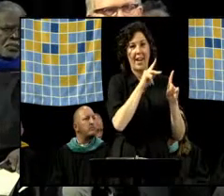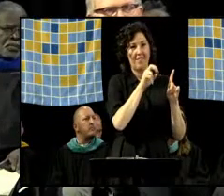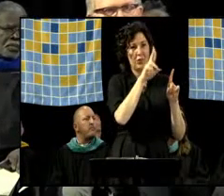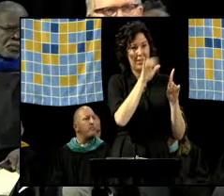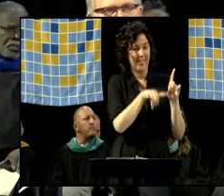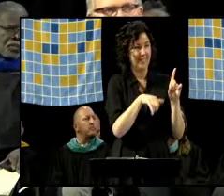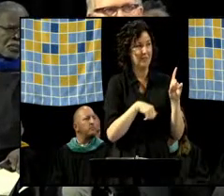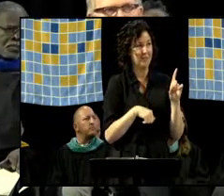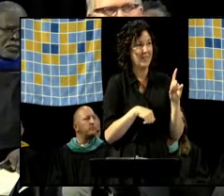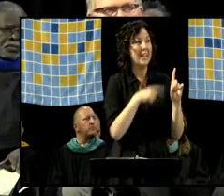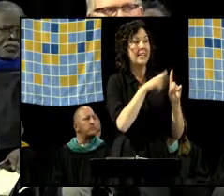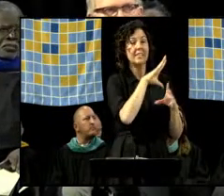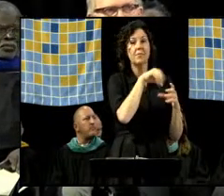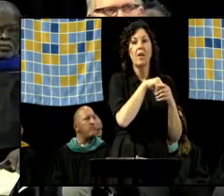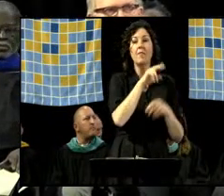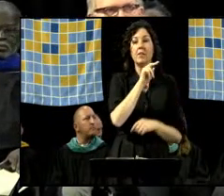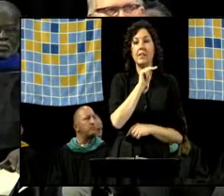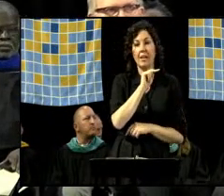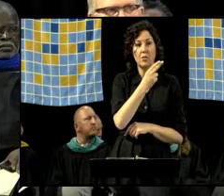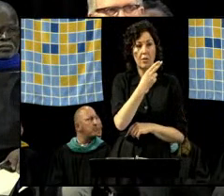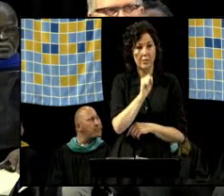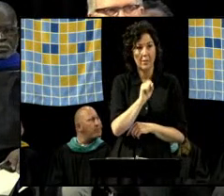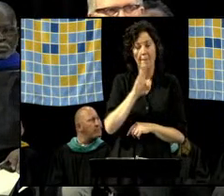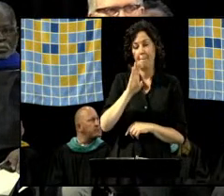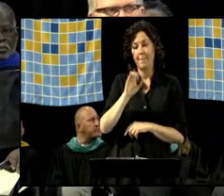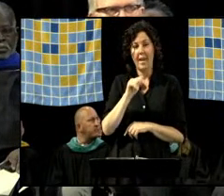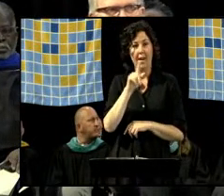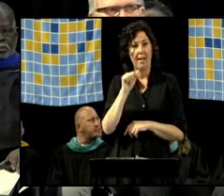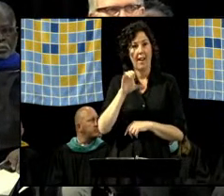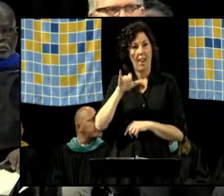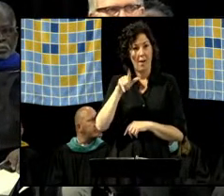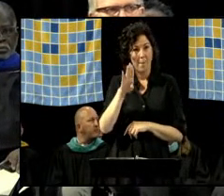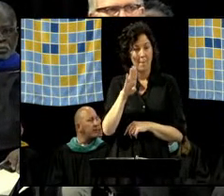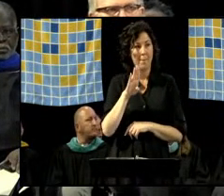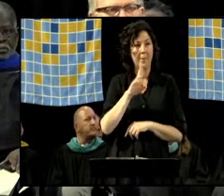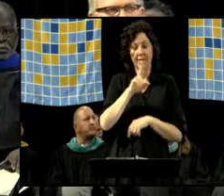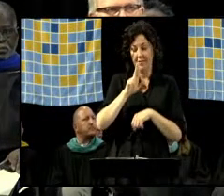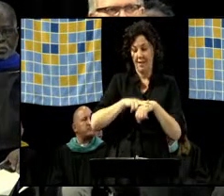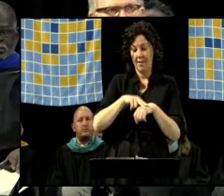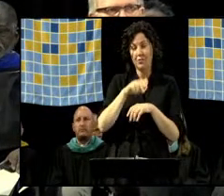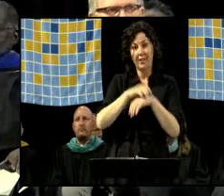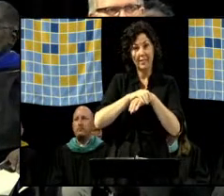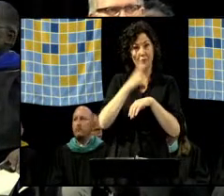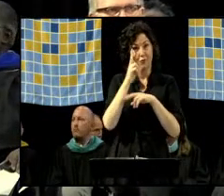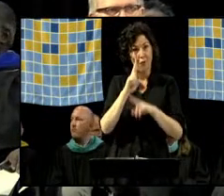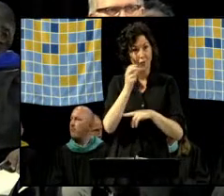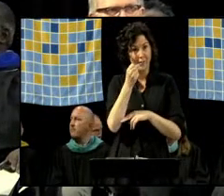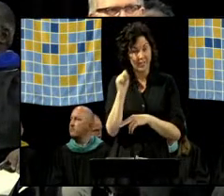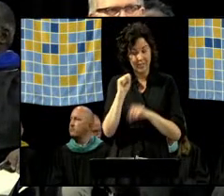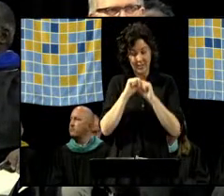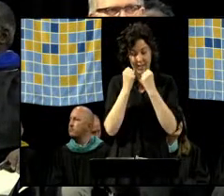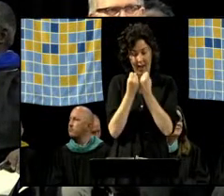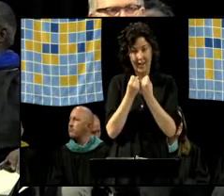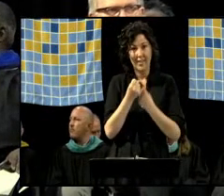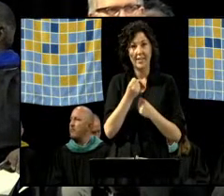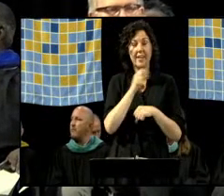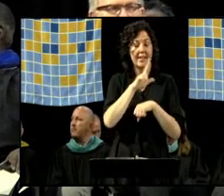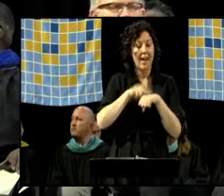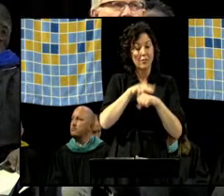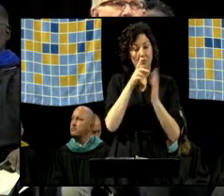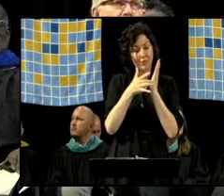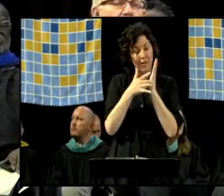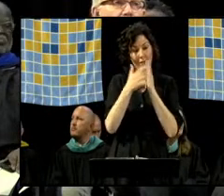member of the National Honor Society, Beta Club, National English Honor Society, National Technical Honor